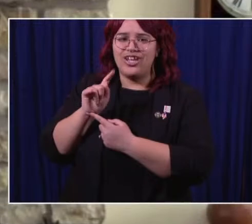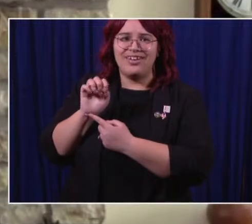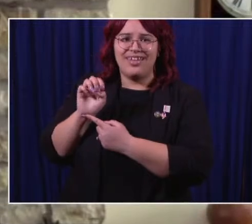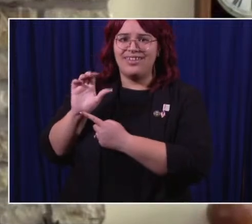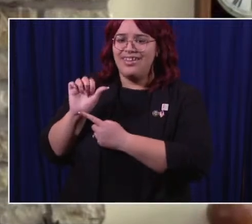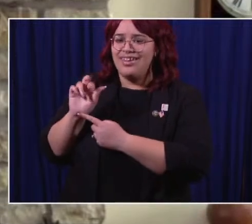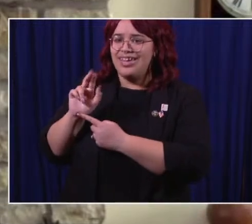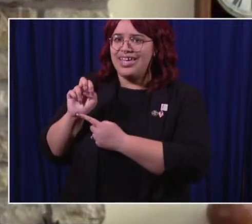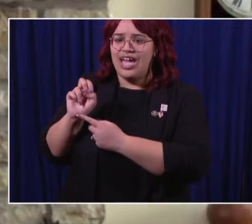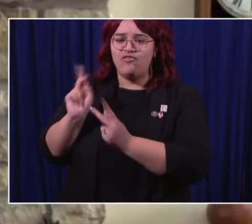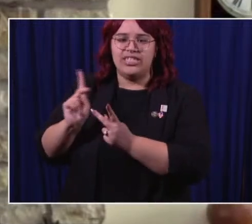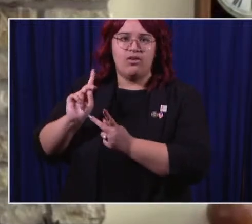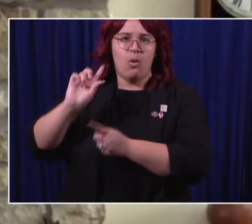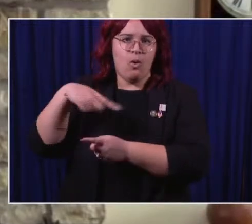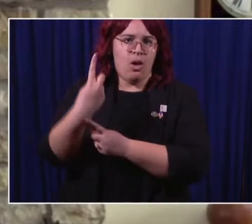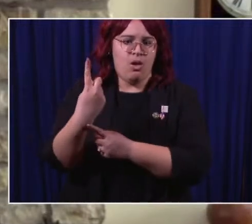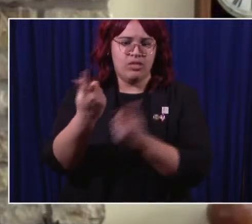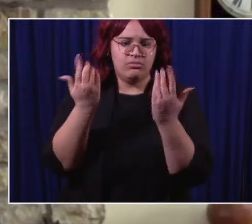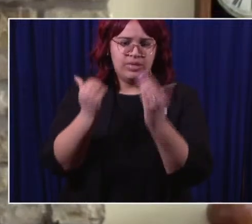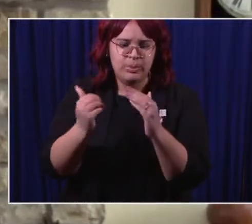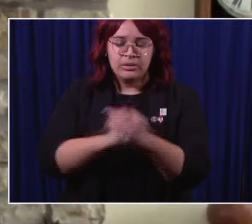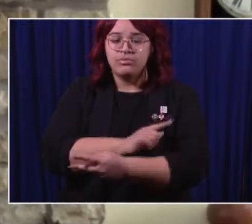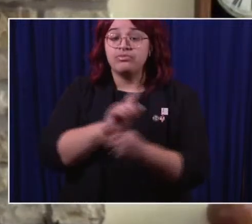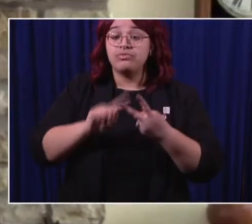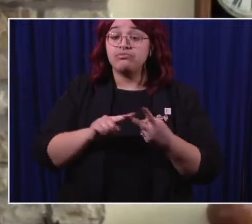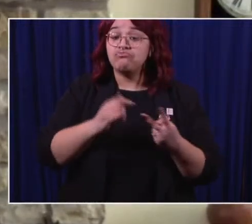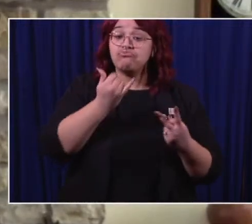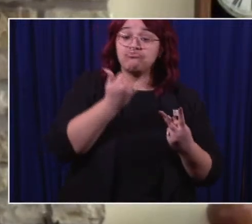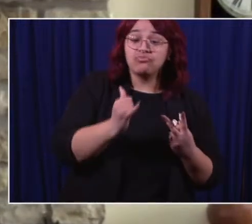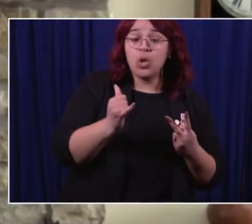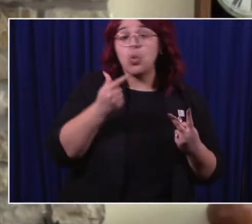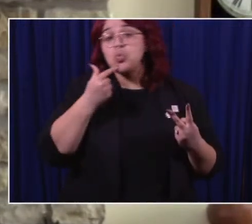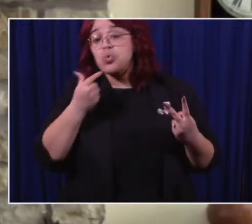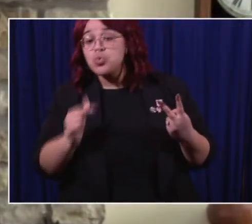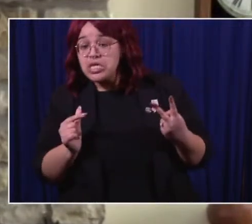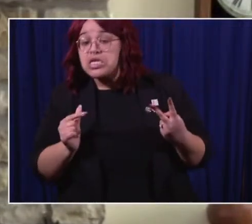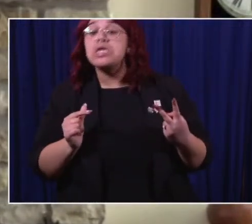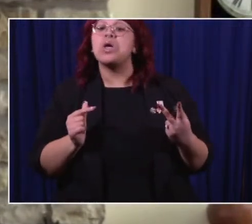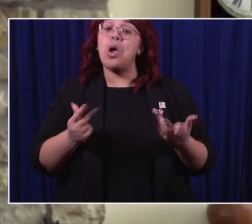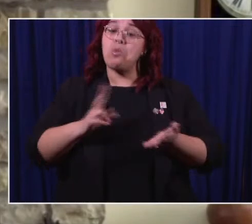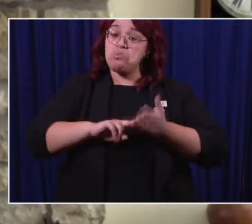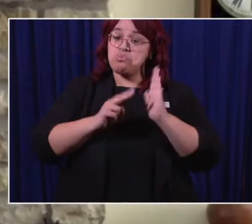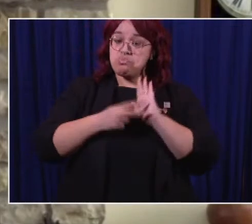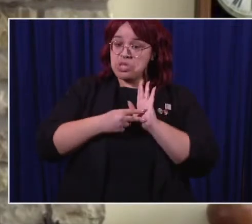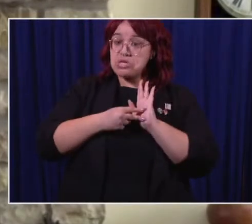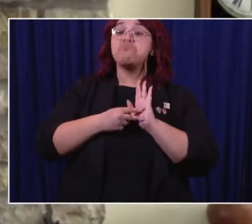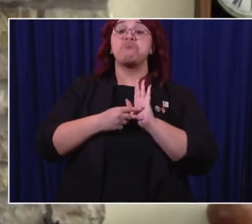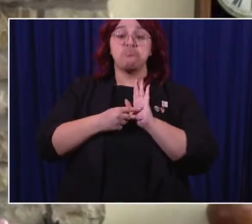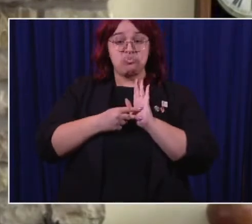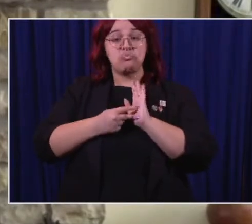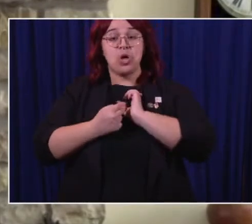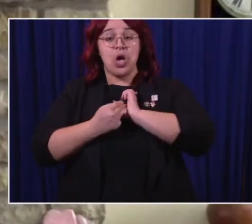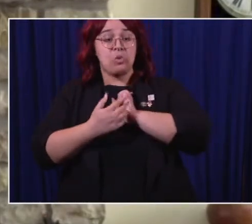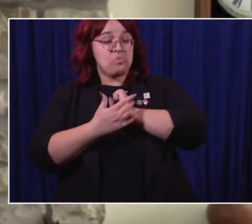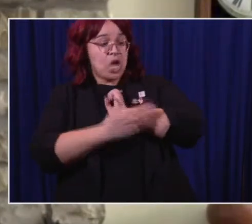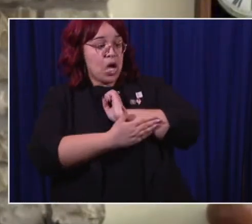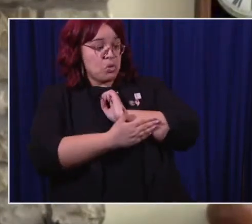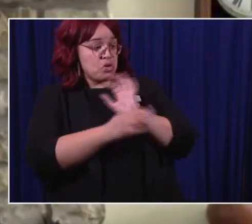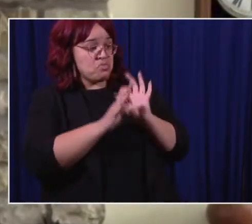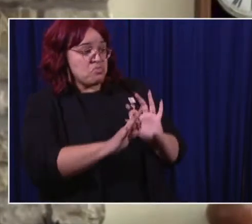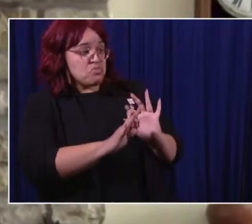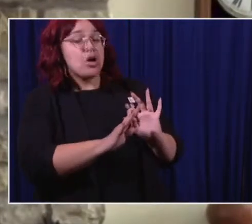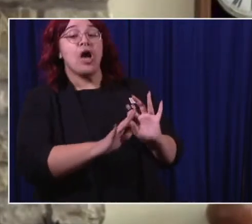those counties that are yellow or green might have visitation depending on the situation at each individual